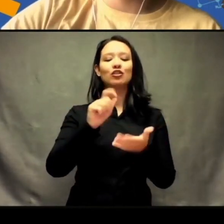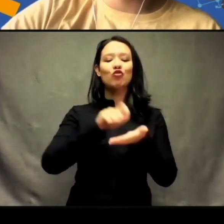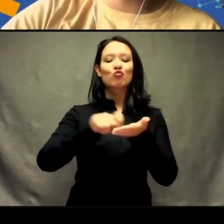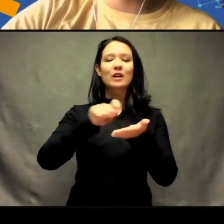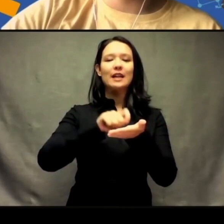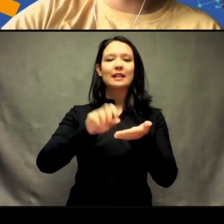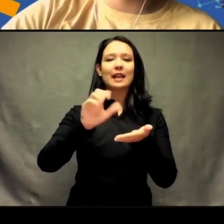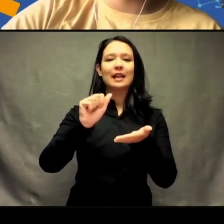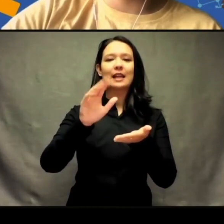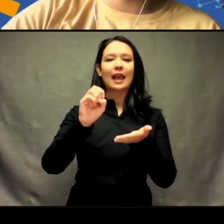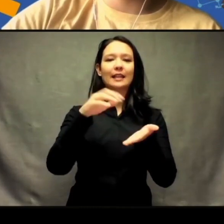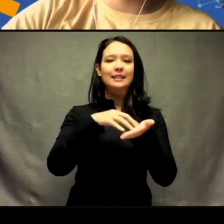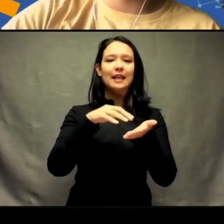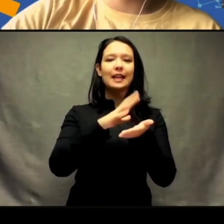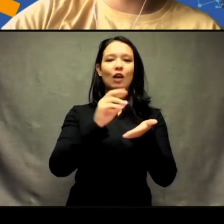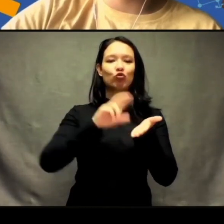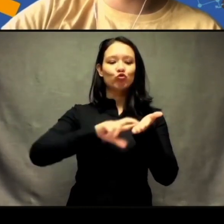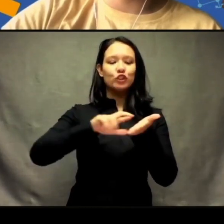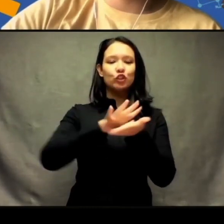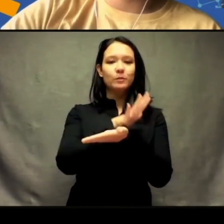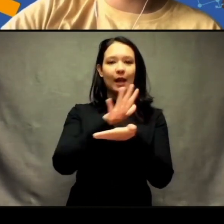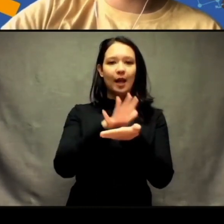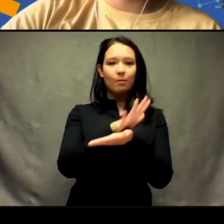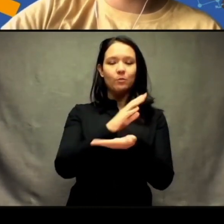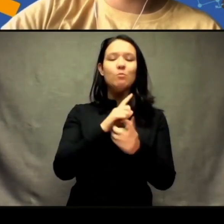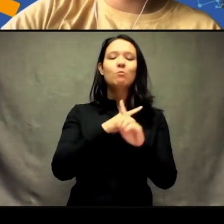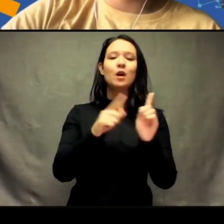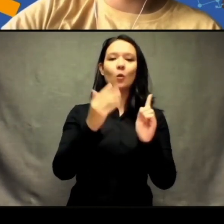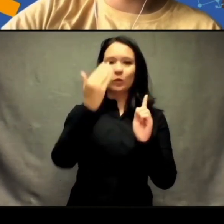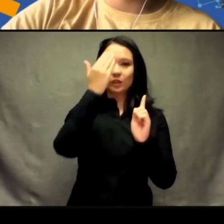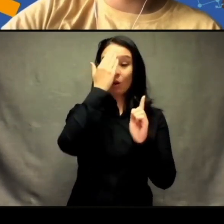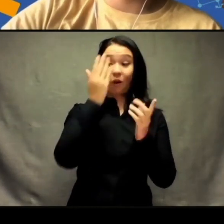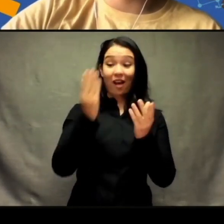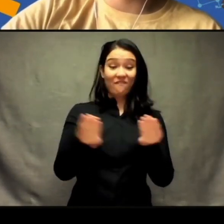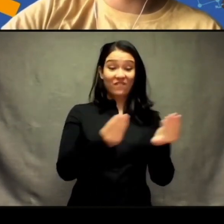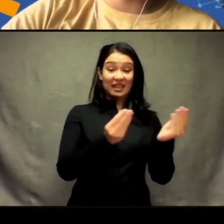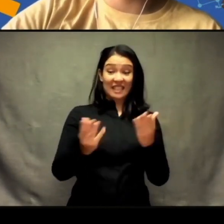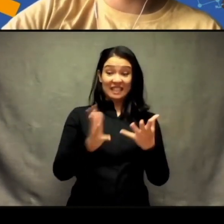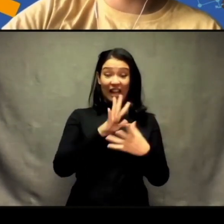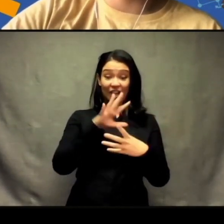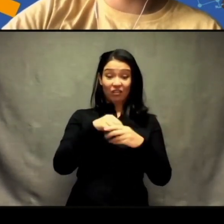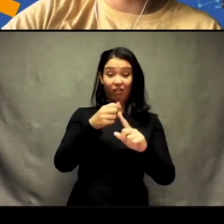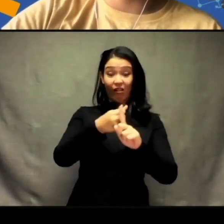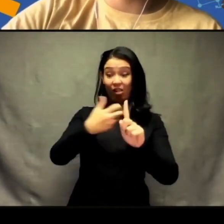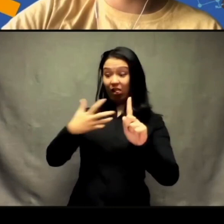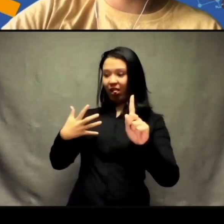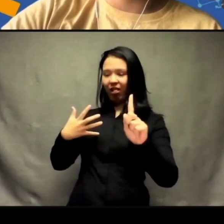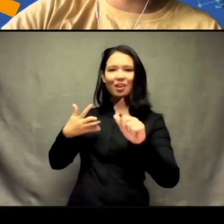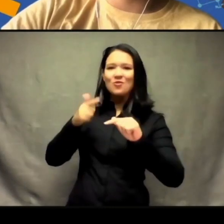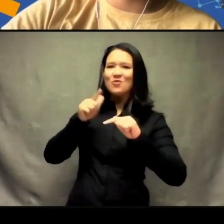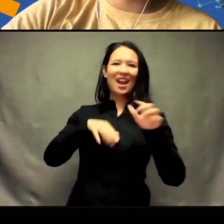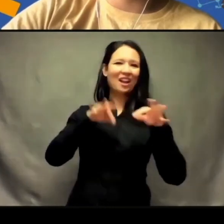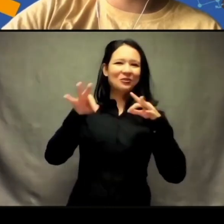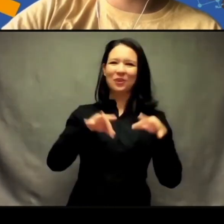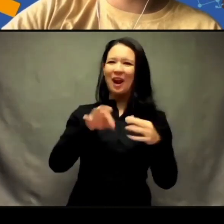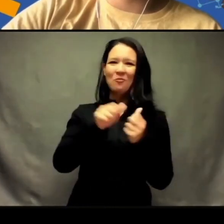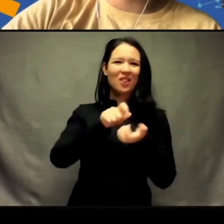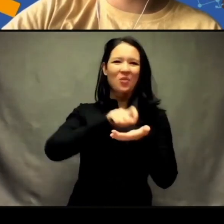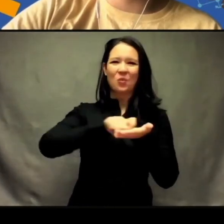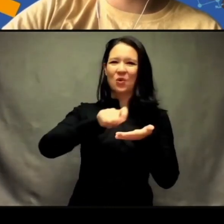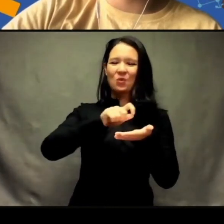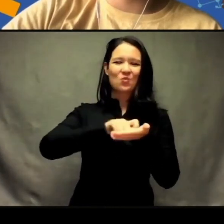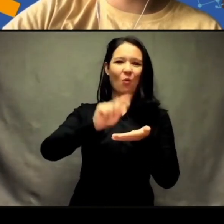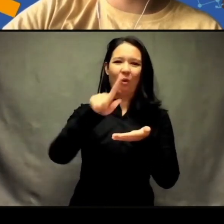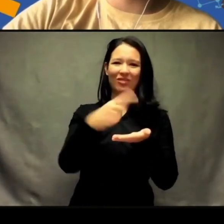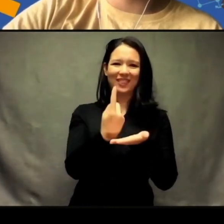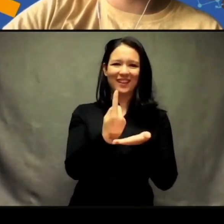in research papers. But we know there's so much more to facilitation that can't be described in words. And so that's why